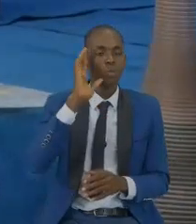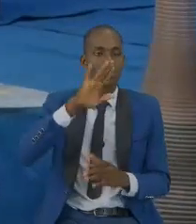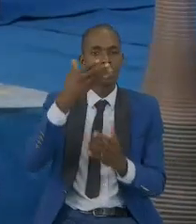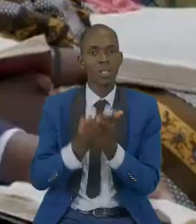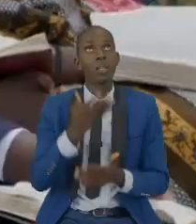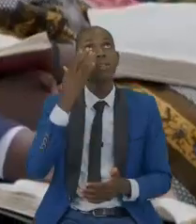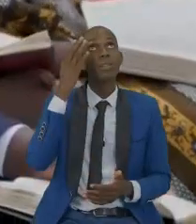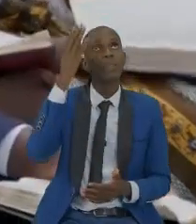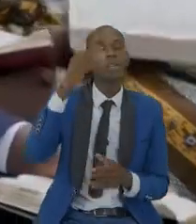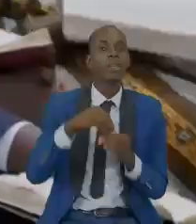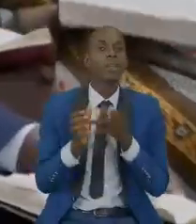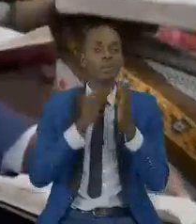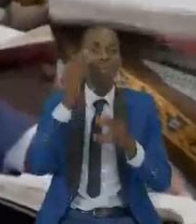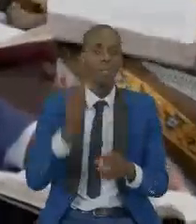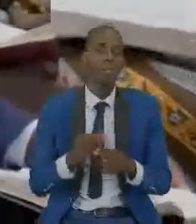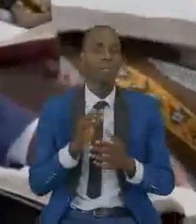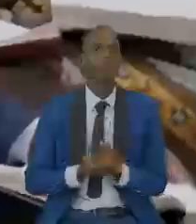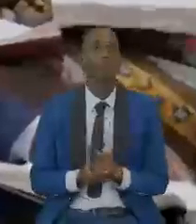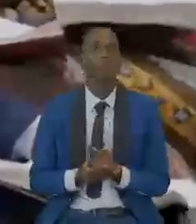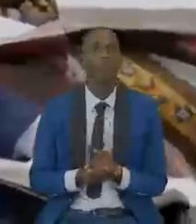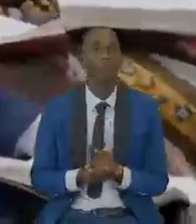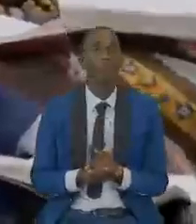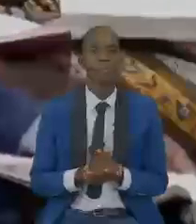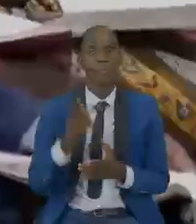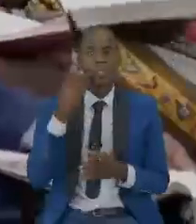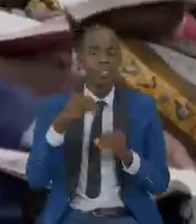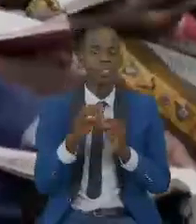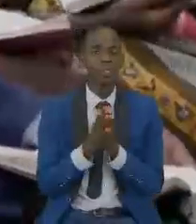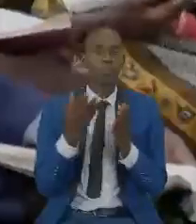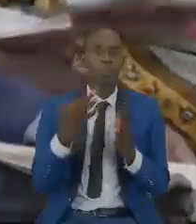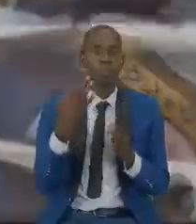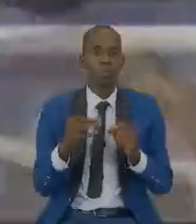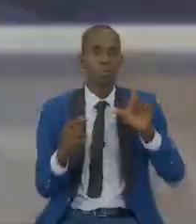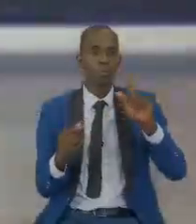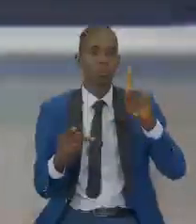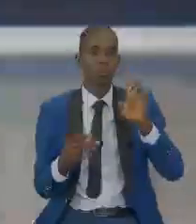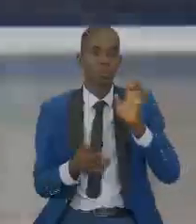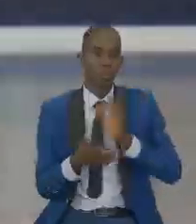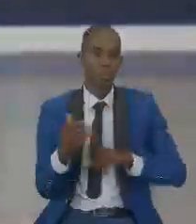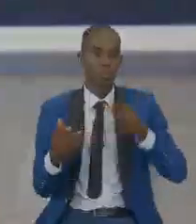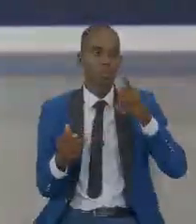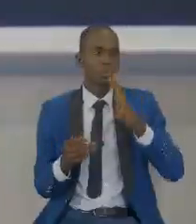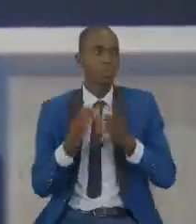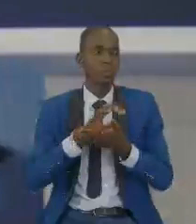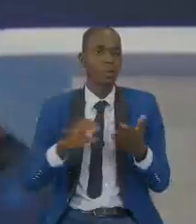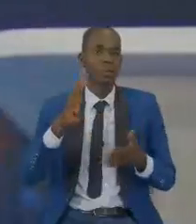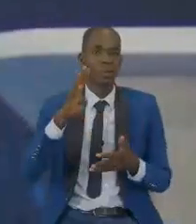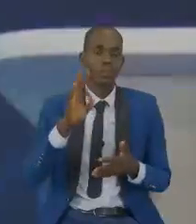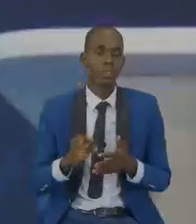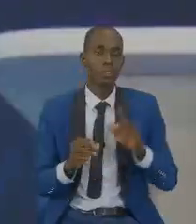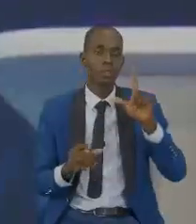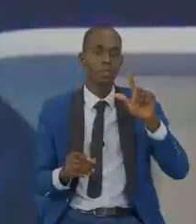in Jesus' name. Look at Luke chapter 24. We're reading from verse 49. Luke